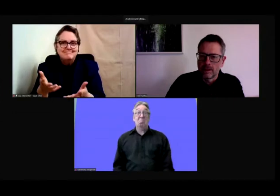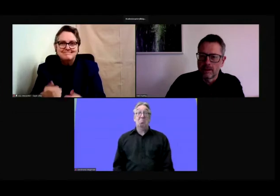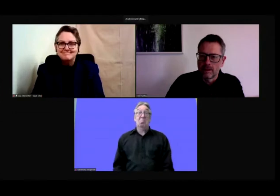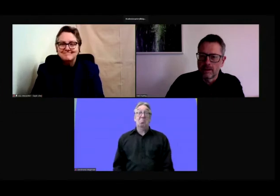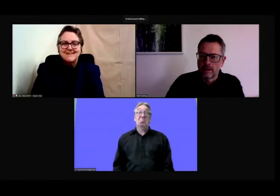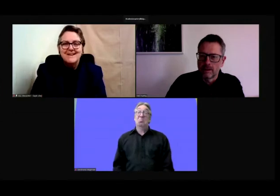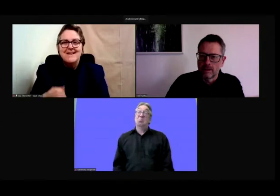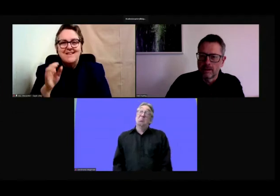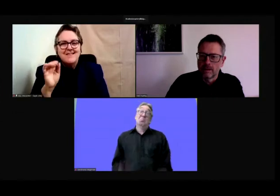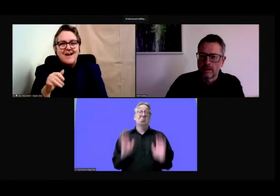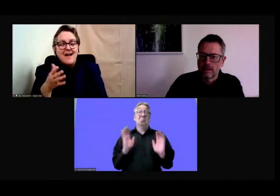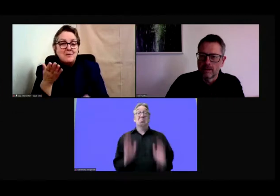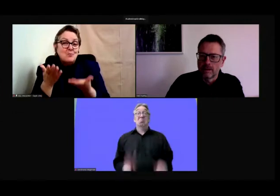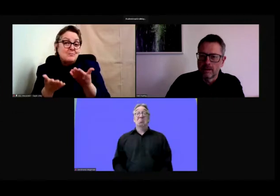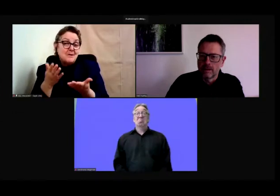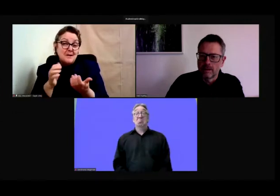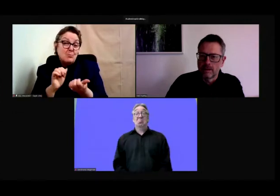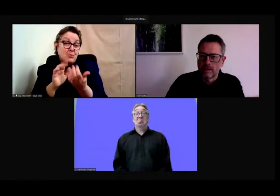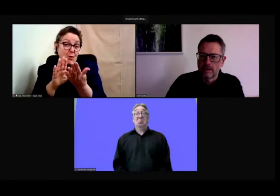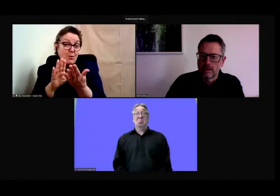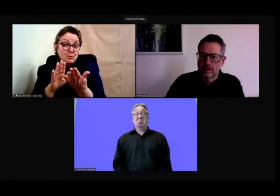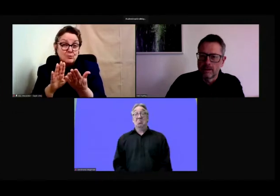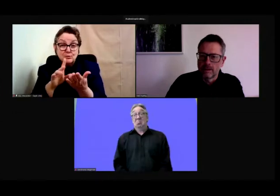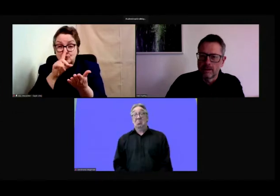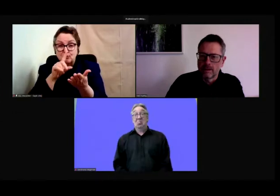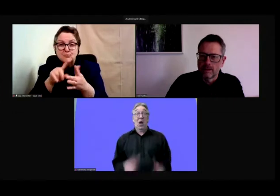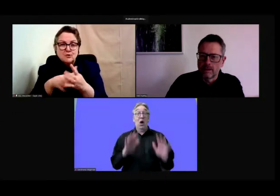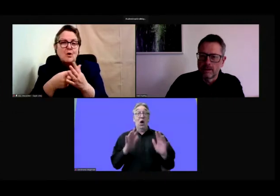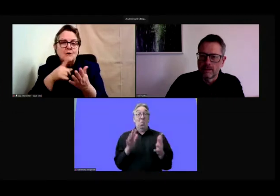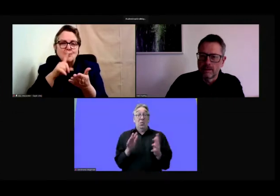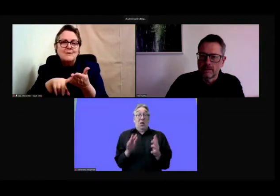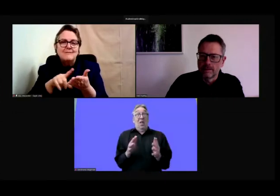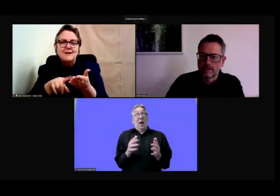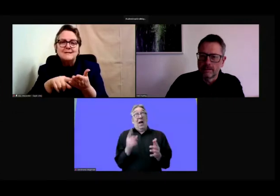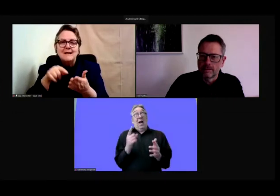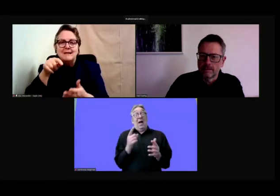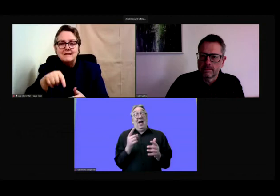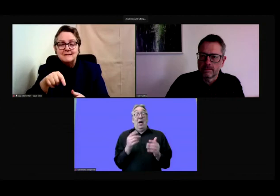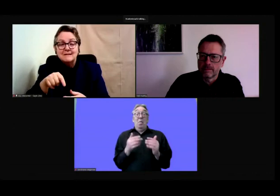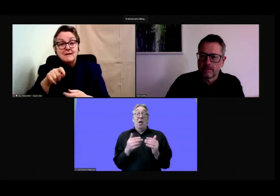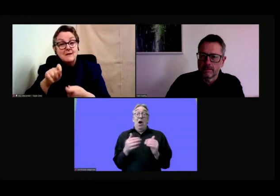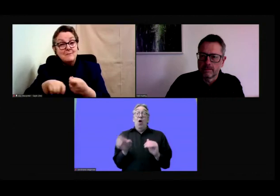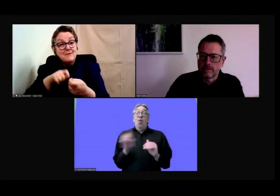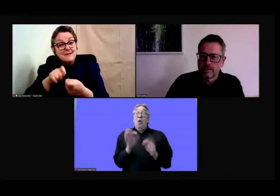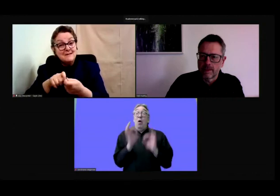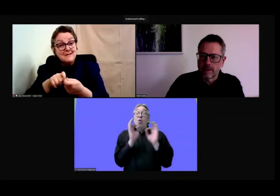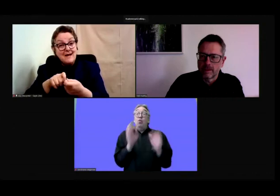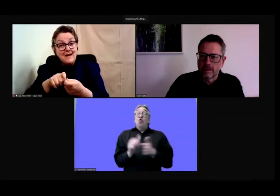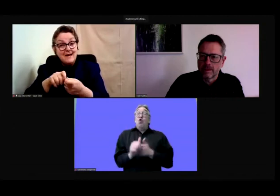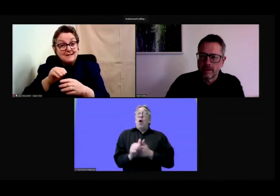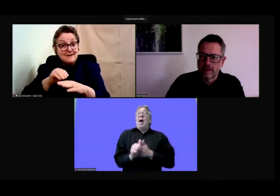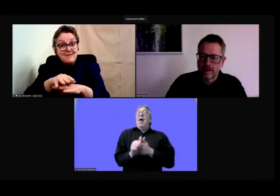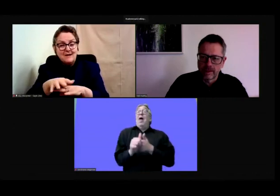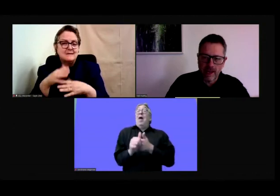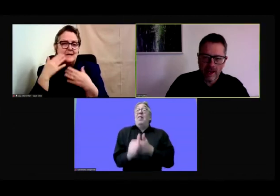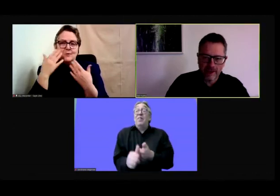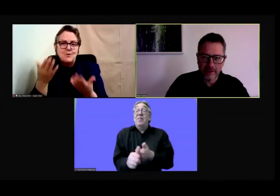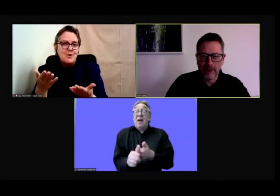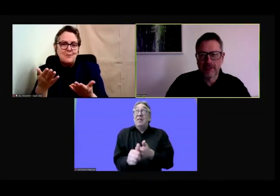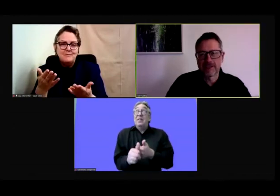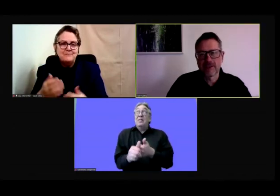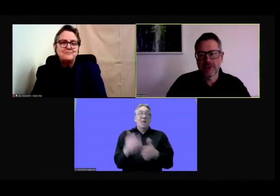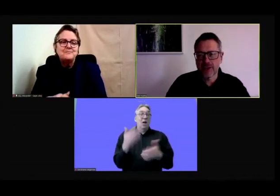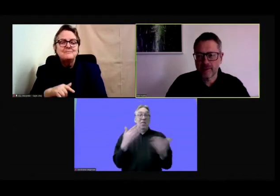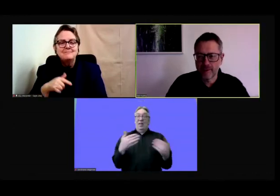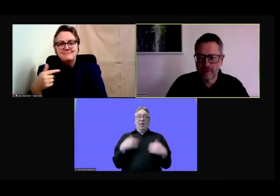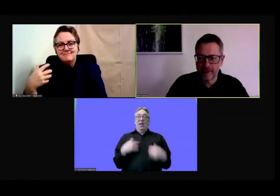would be a way of looking into this. But what exactly the effects were, I'm not sure. Yeah,